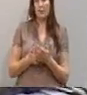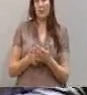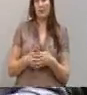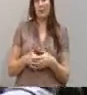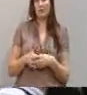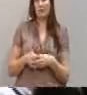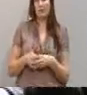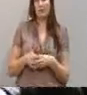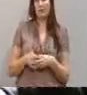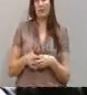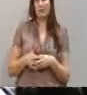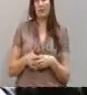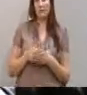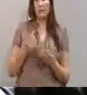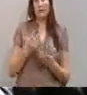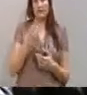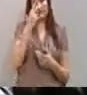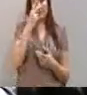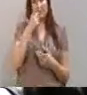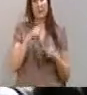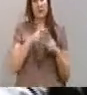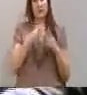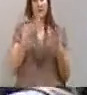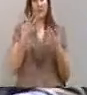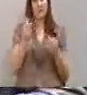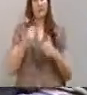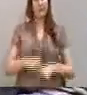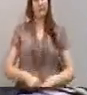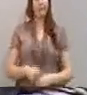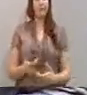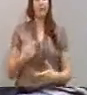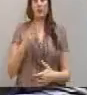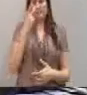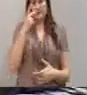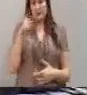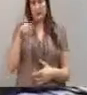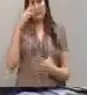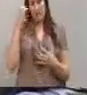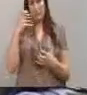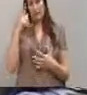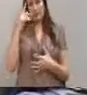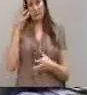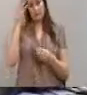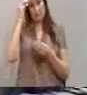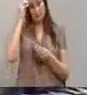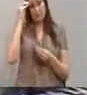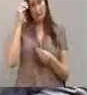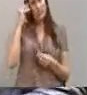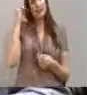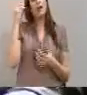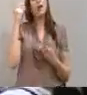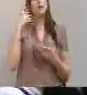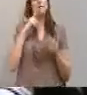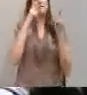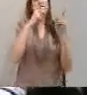seems to have its hands blocked. I would like to see this Parliament taking the initiative in ordering the executive to